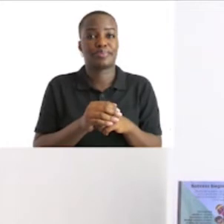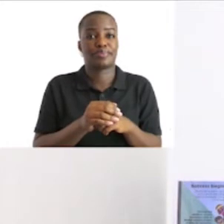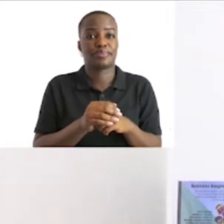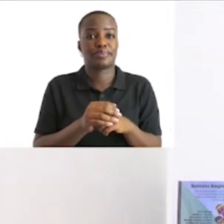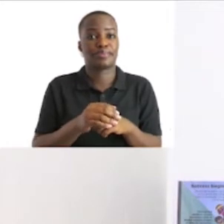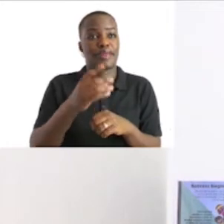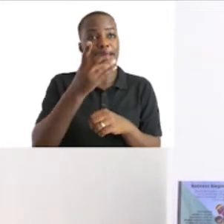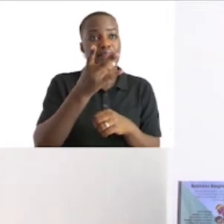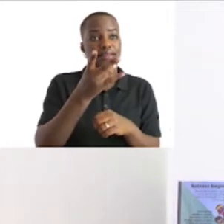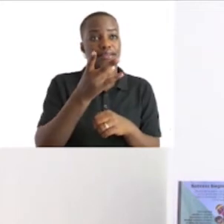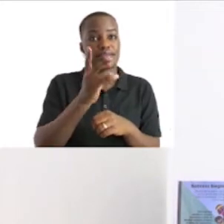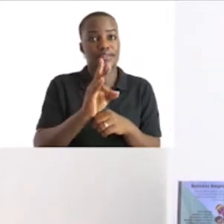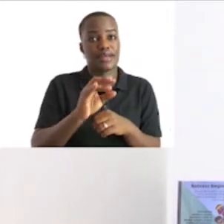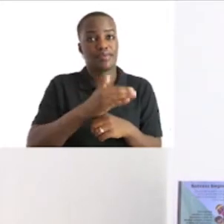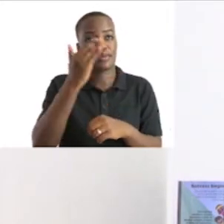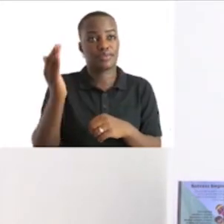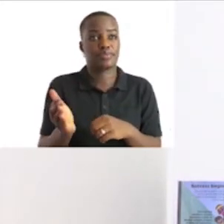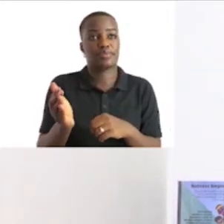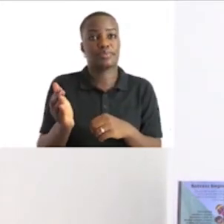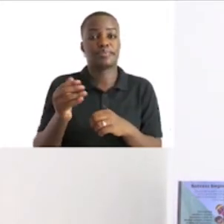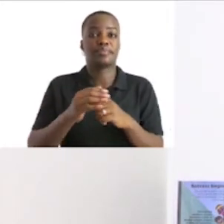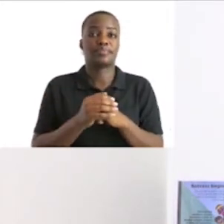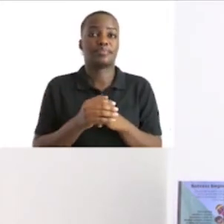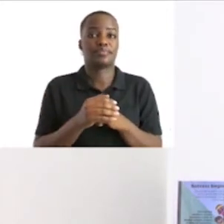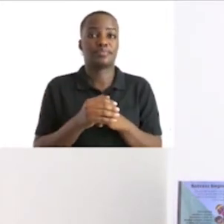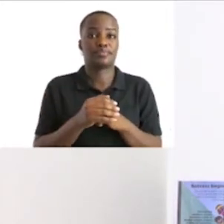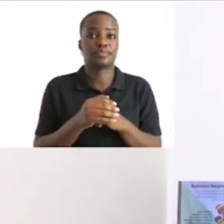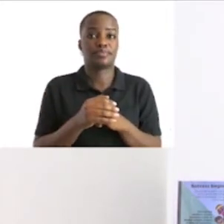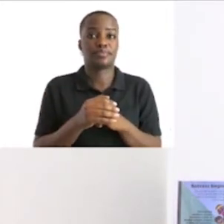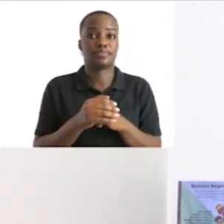and our 7 here,